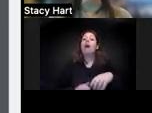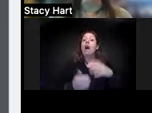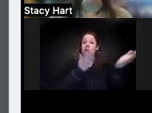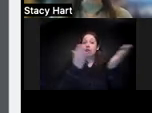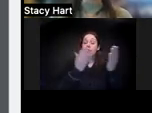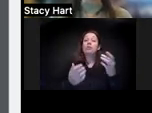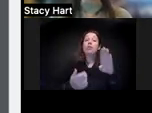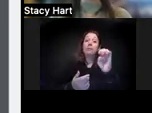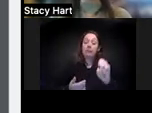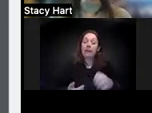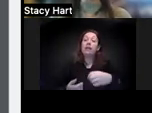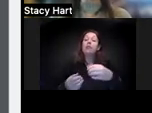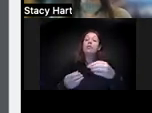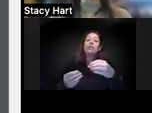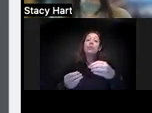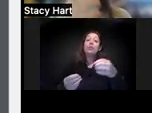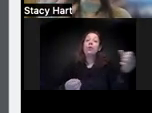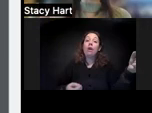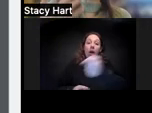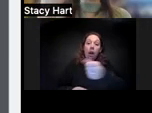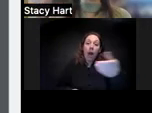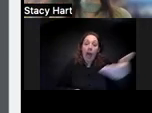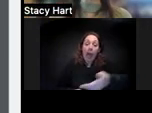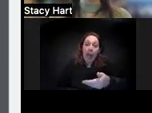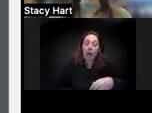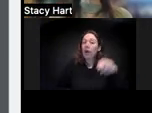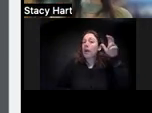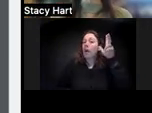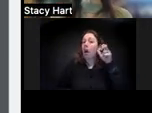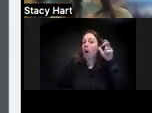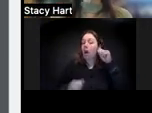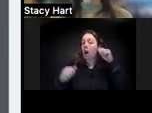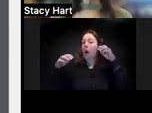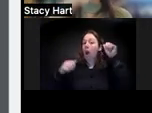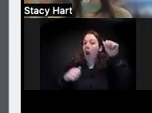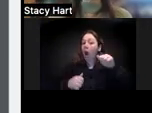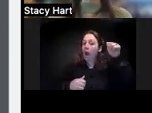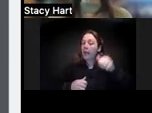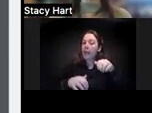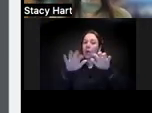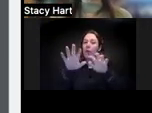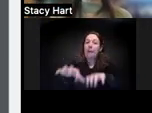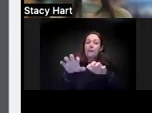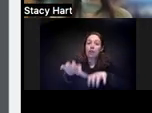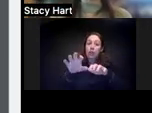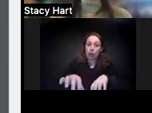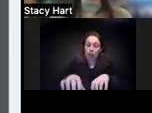an audio captioner to describe what's happening on stage between